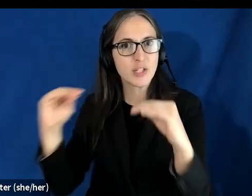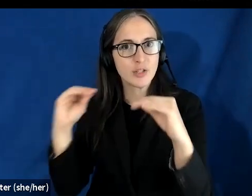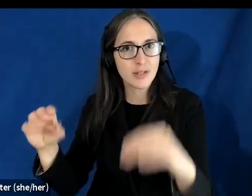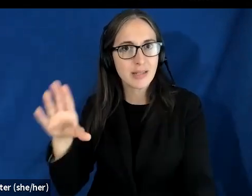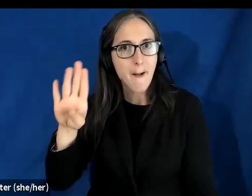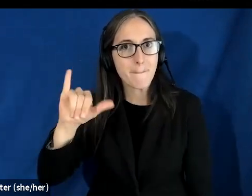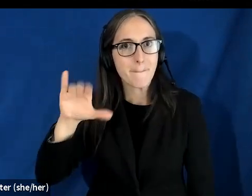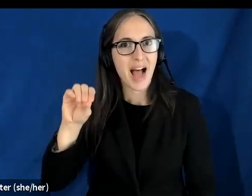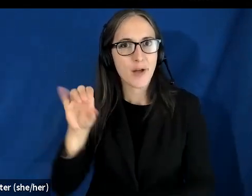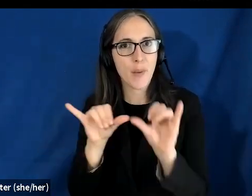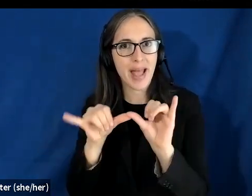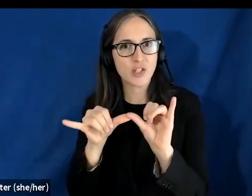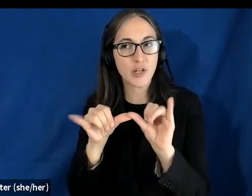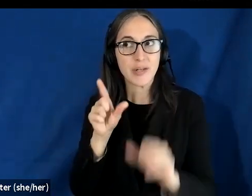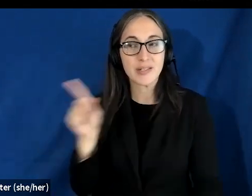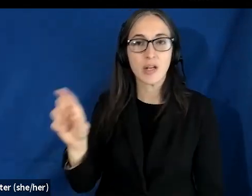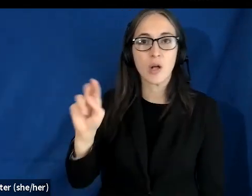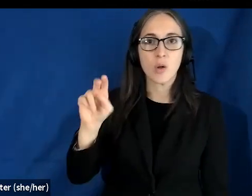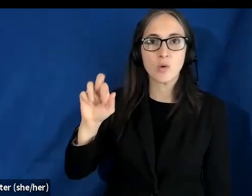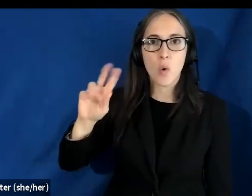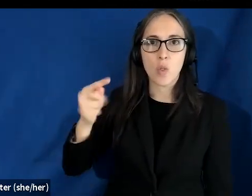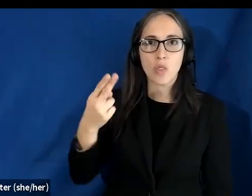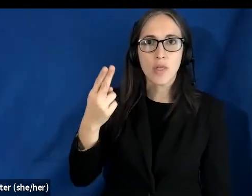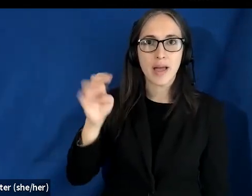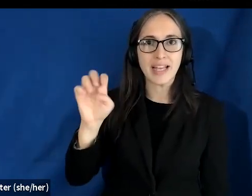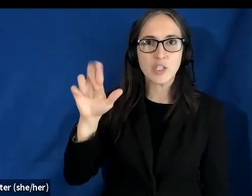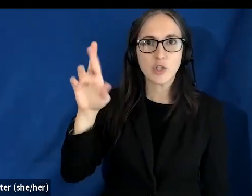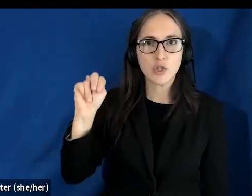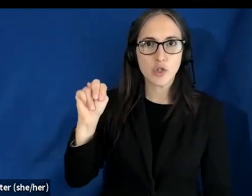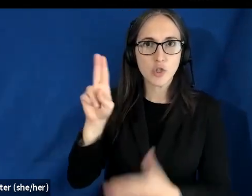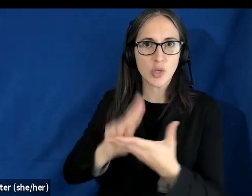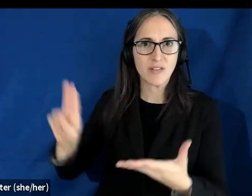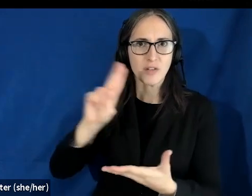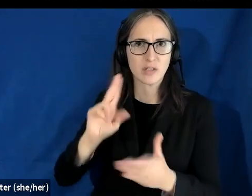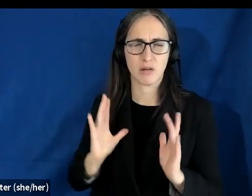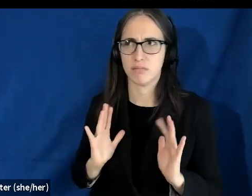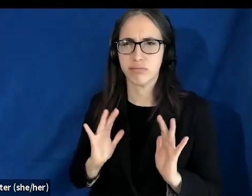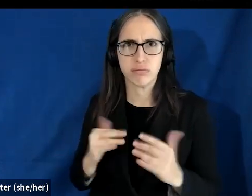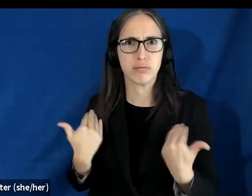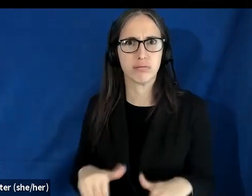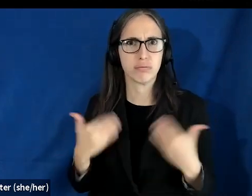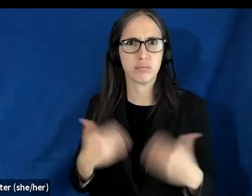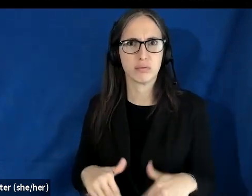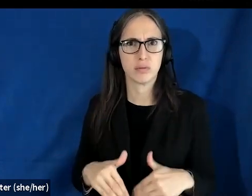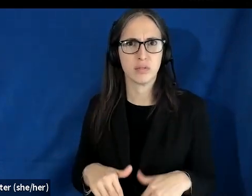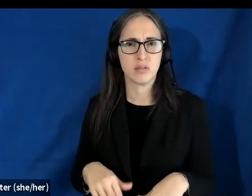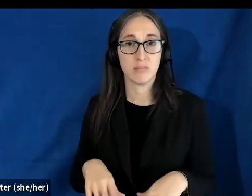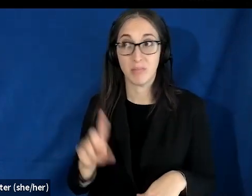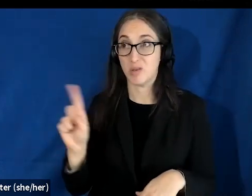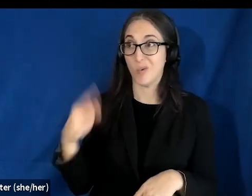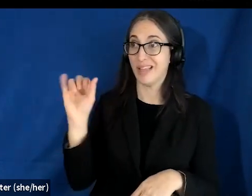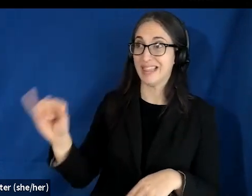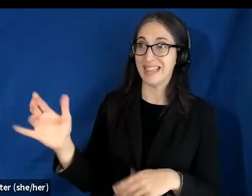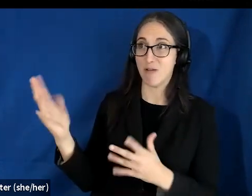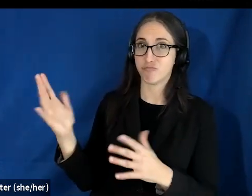at Northeastern University. Go figure, right? And not only that, she's also working on a company that's